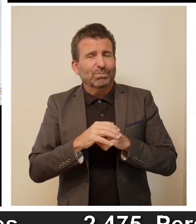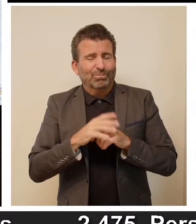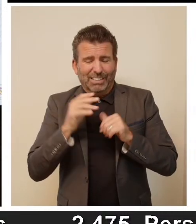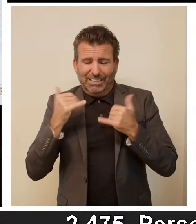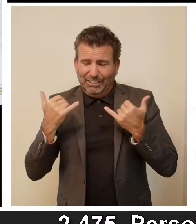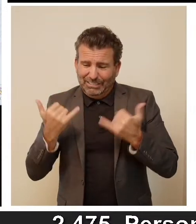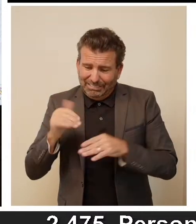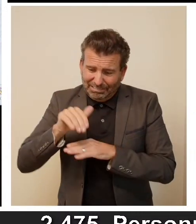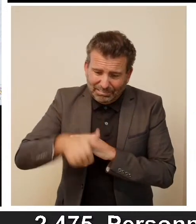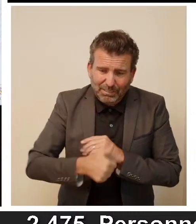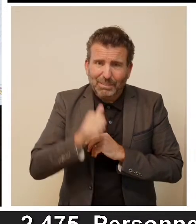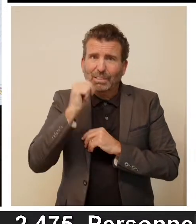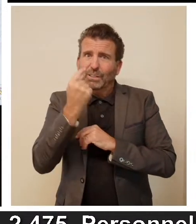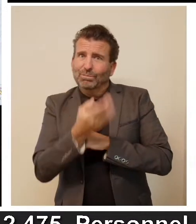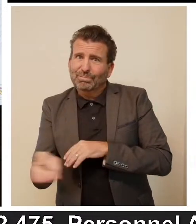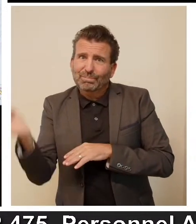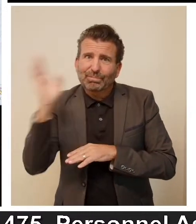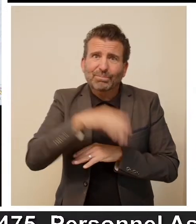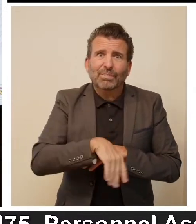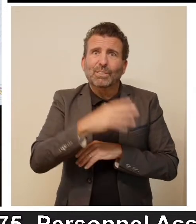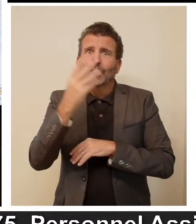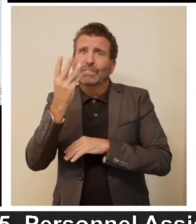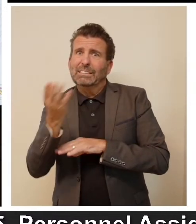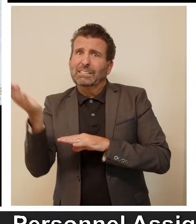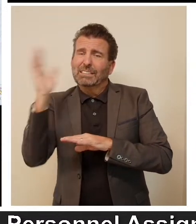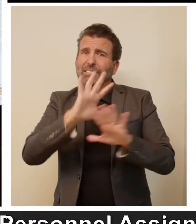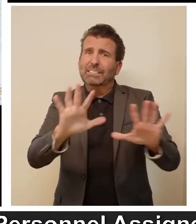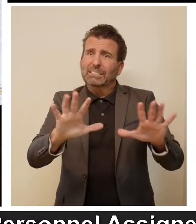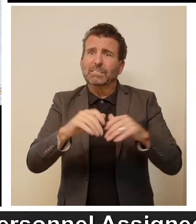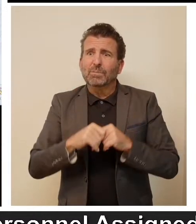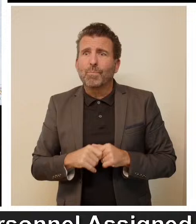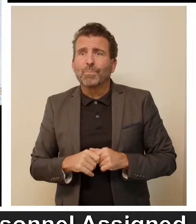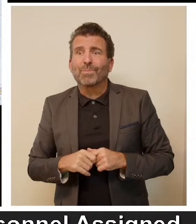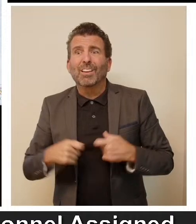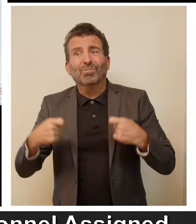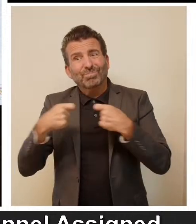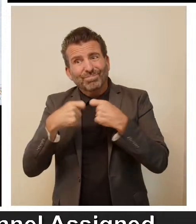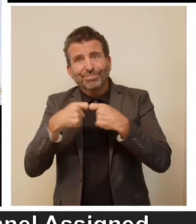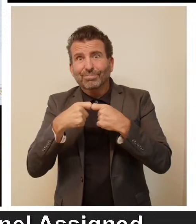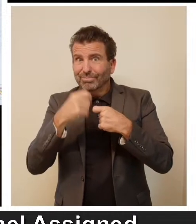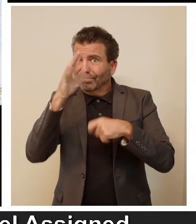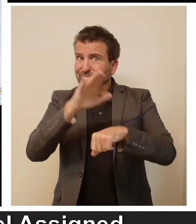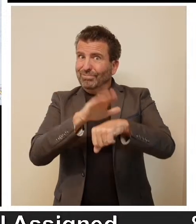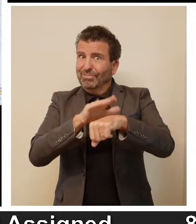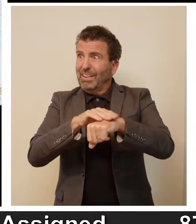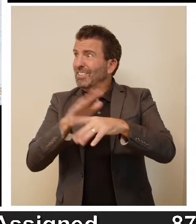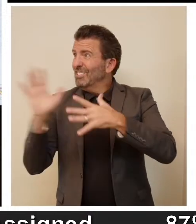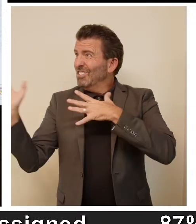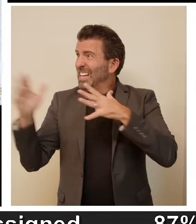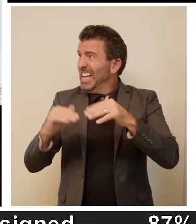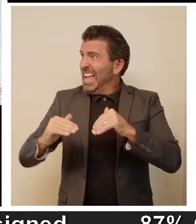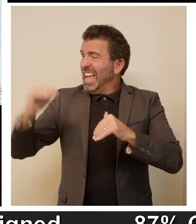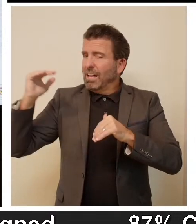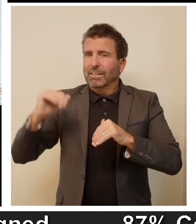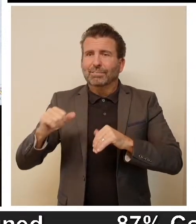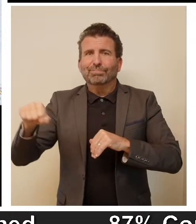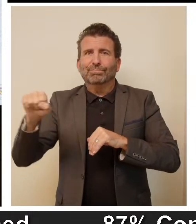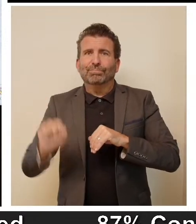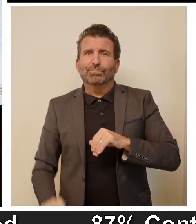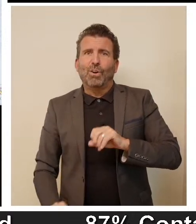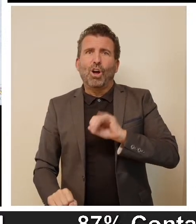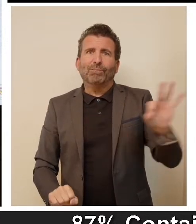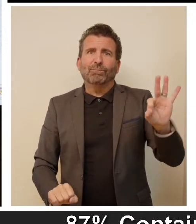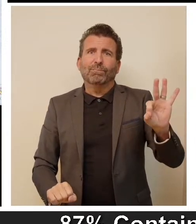be de-energized either from a public safety power shutoff, strong winds, wildfires, or other